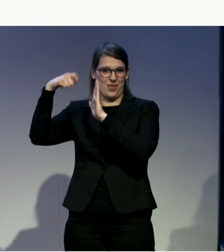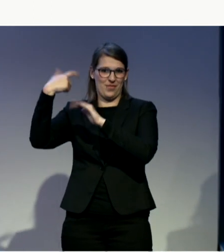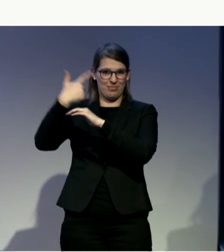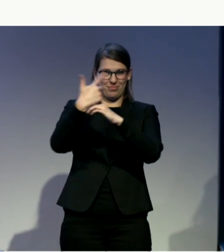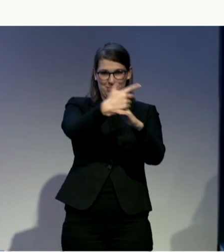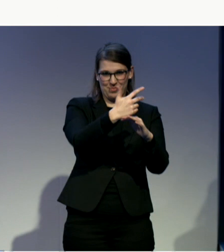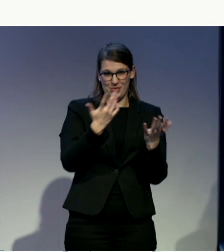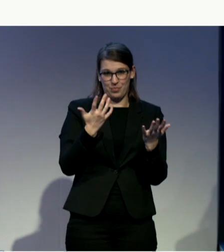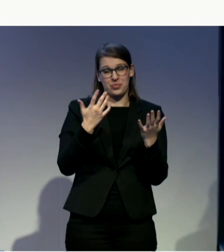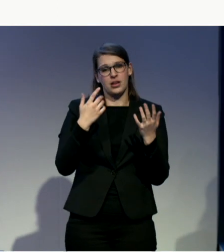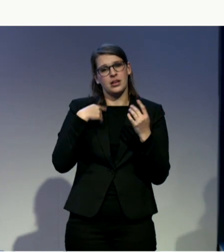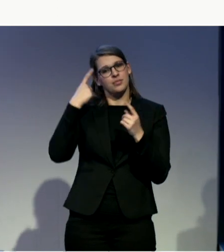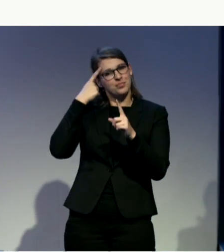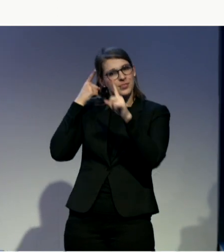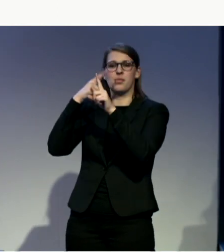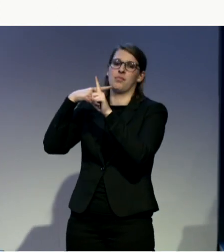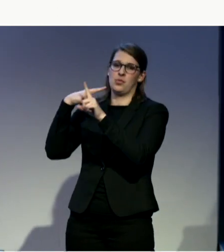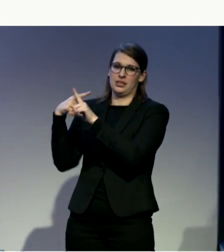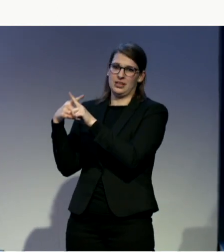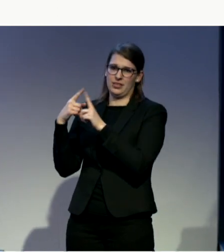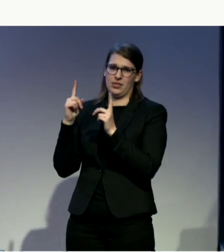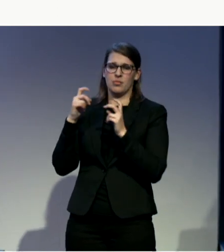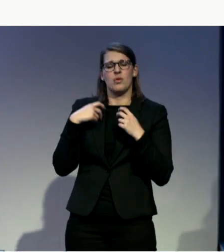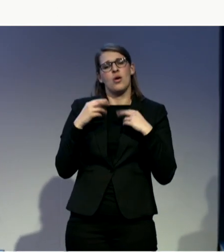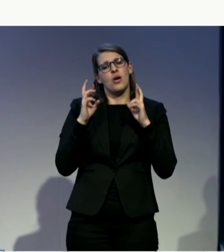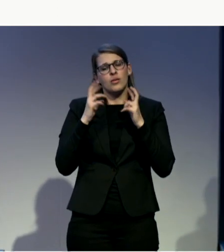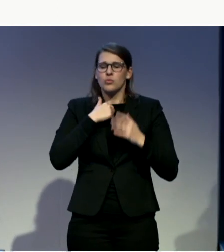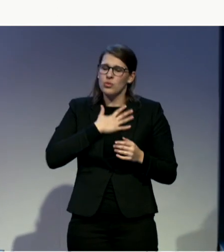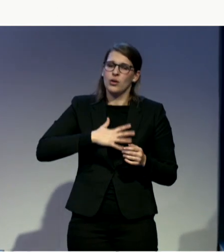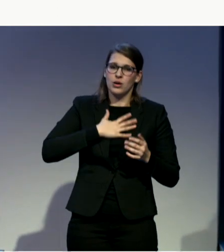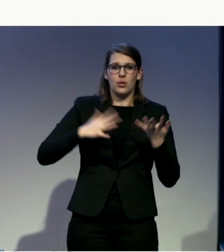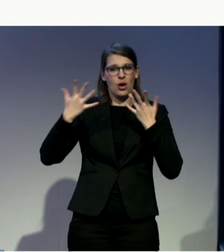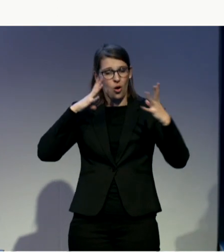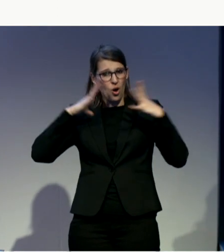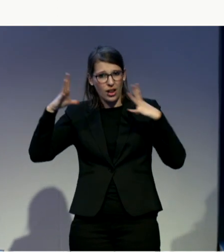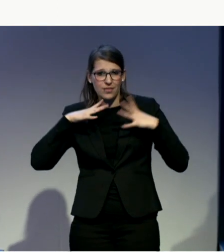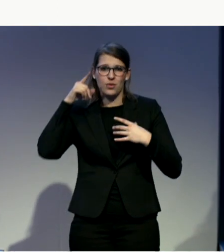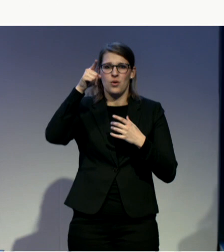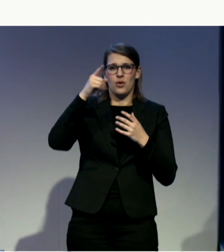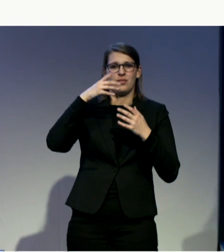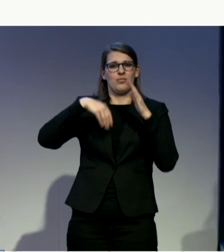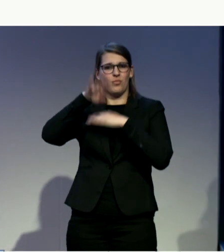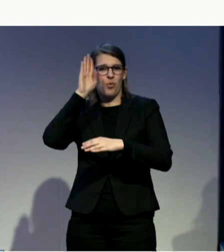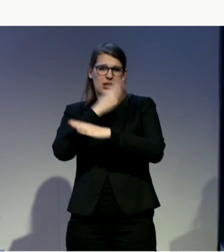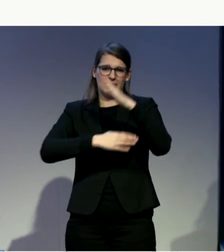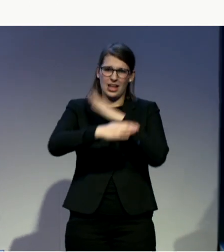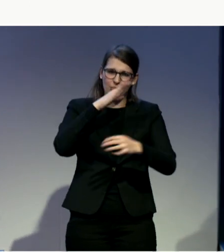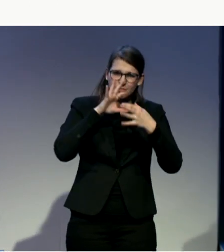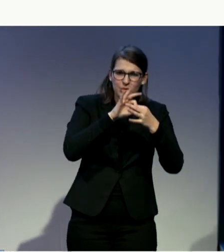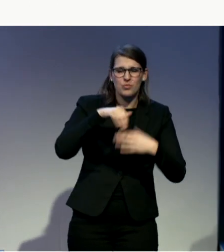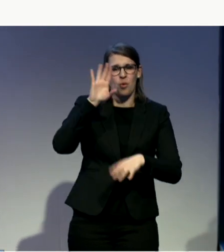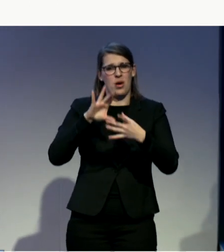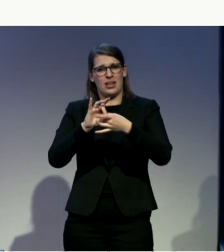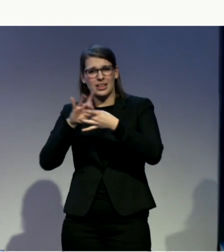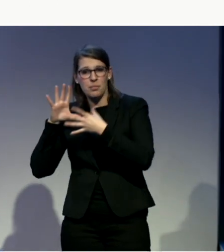in Hollywood, but also in independent films, and see more people with disabilities and